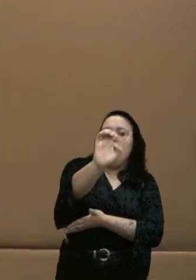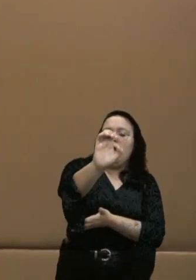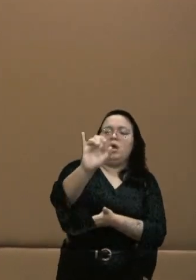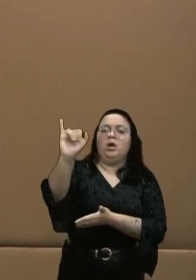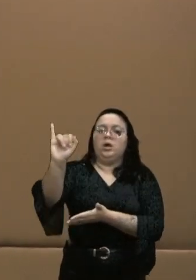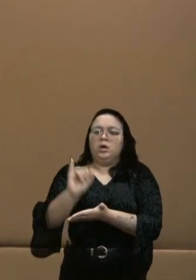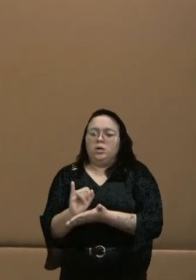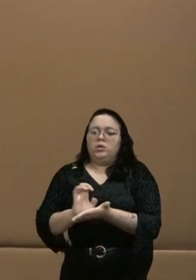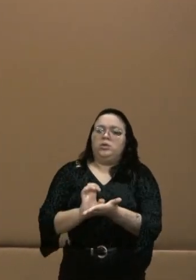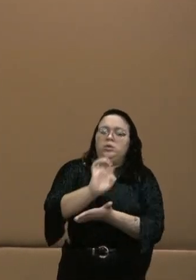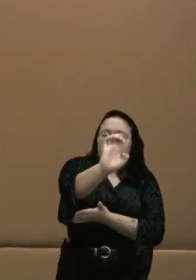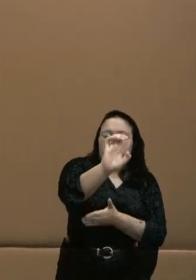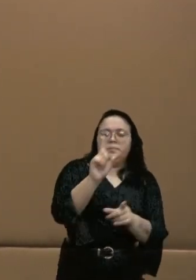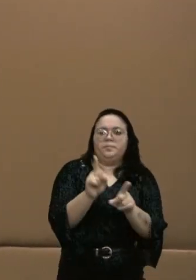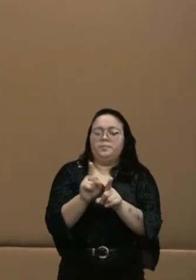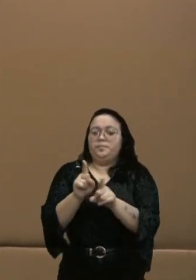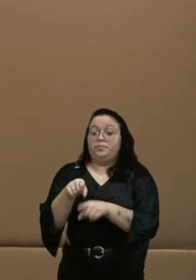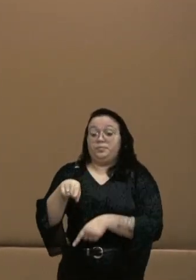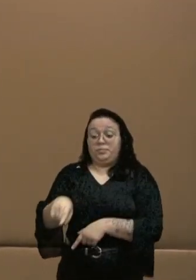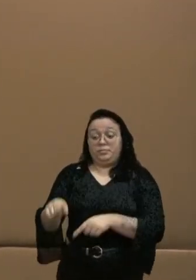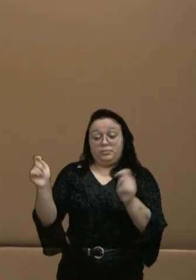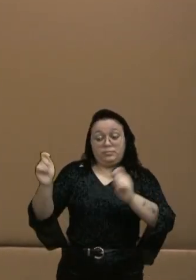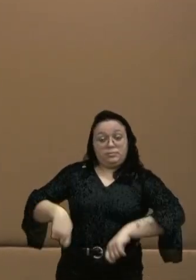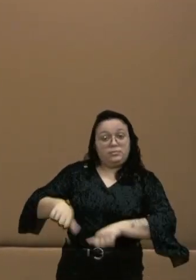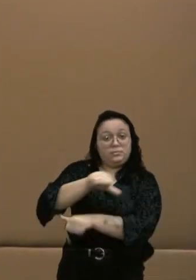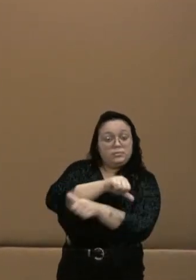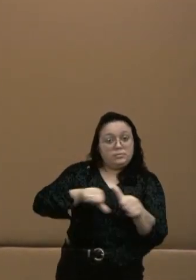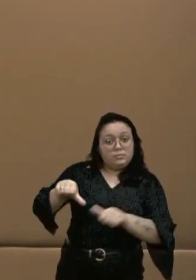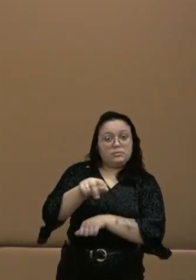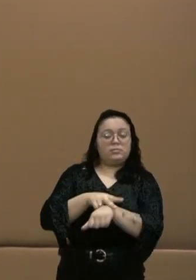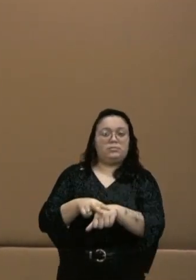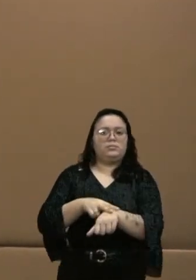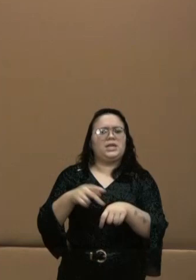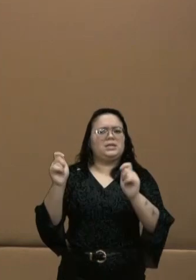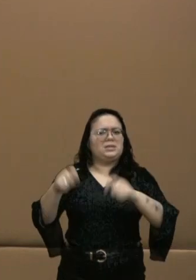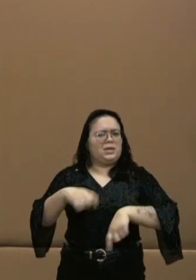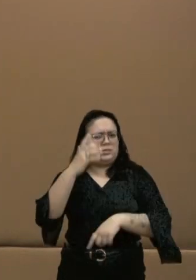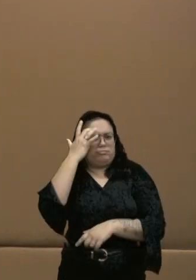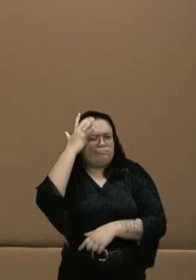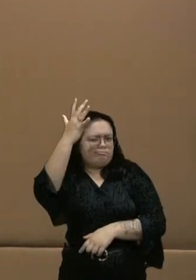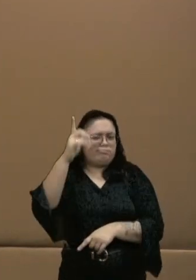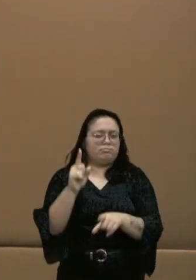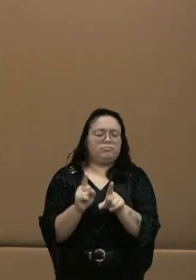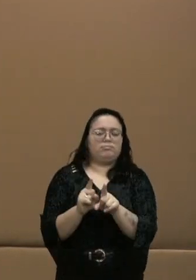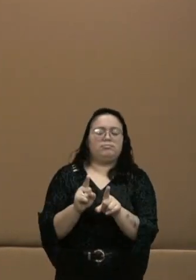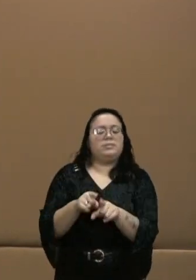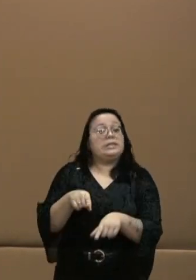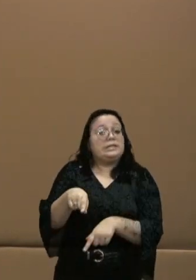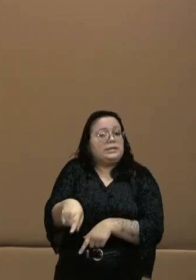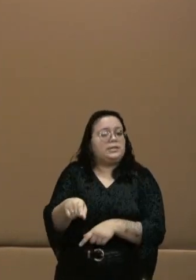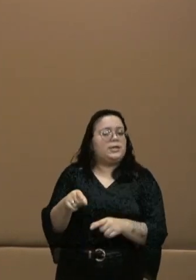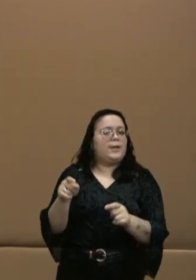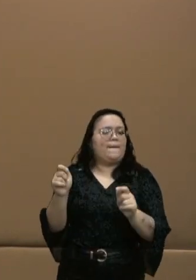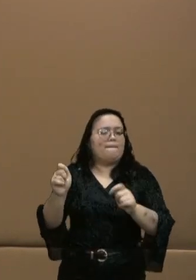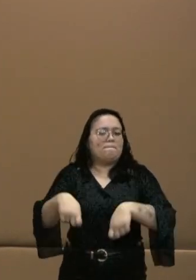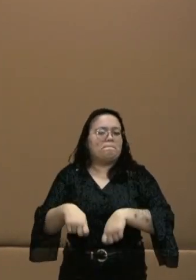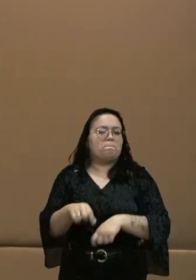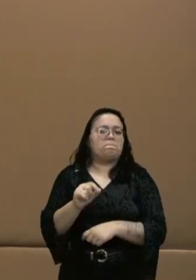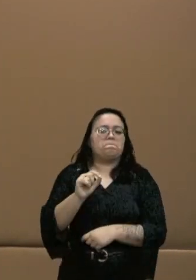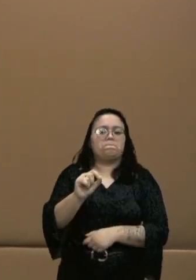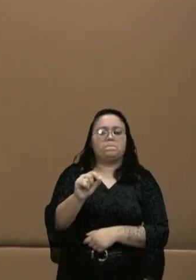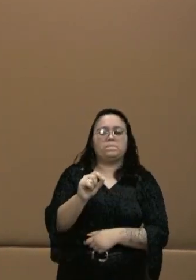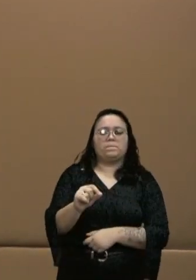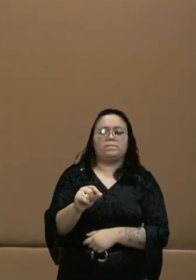and so if we're able to transform this into green products, then to transport is easier.